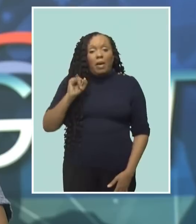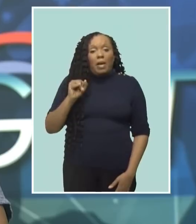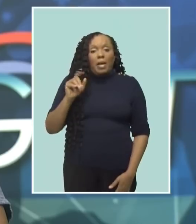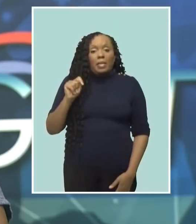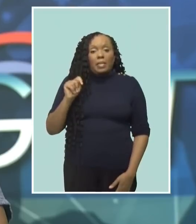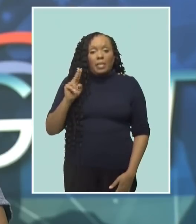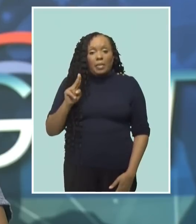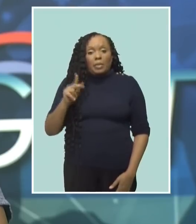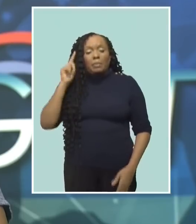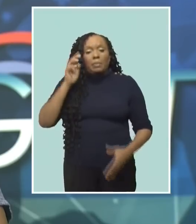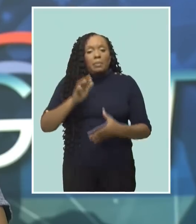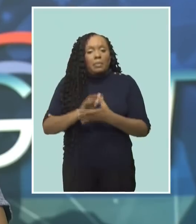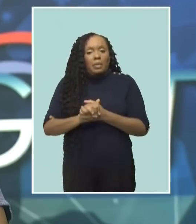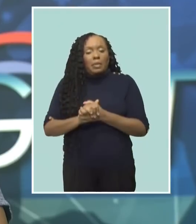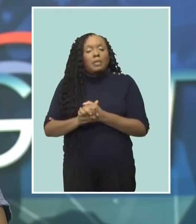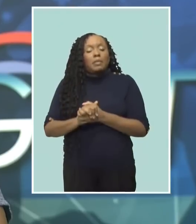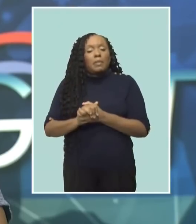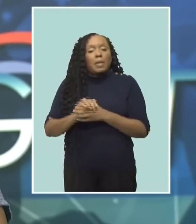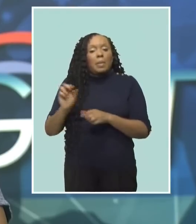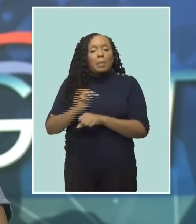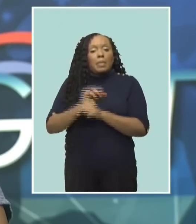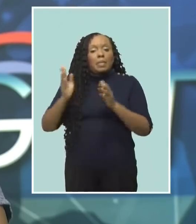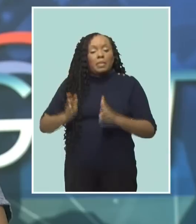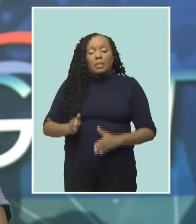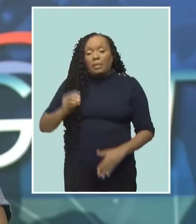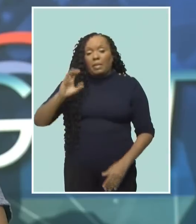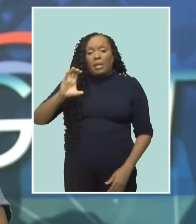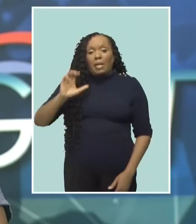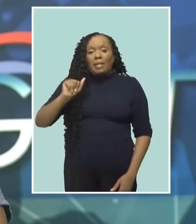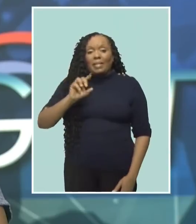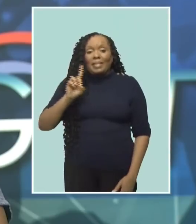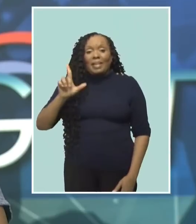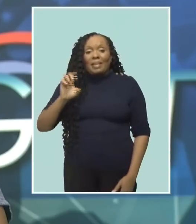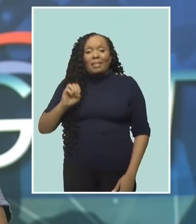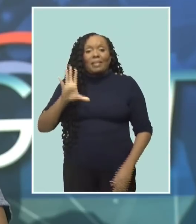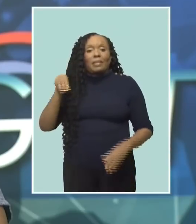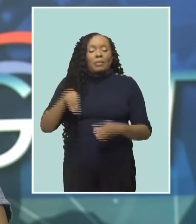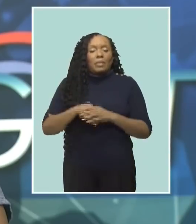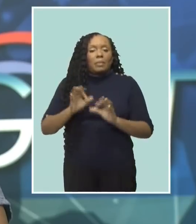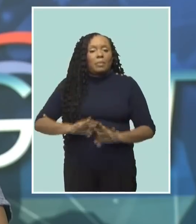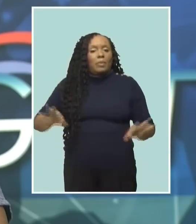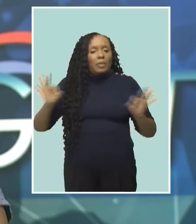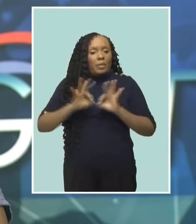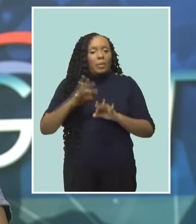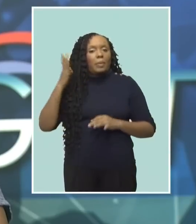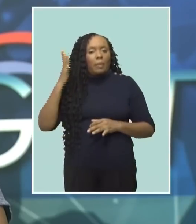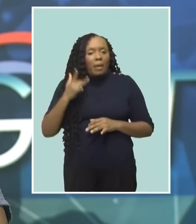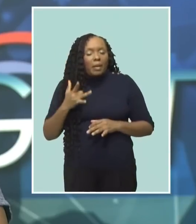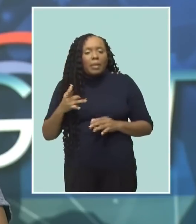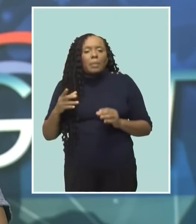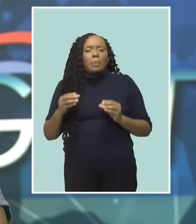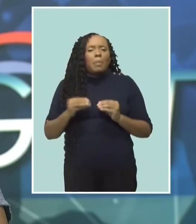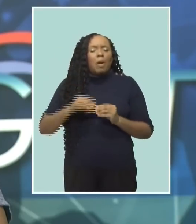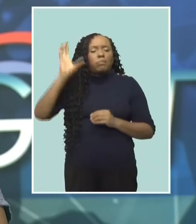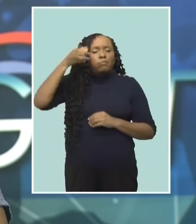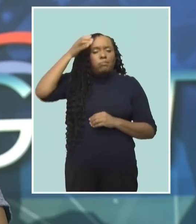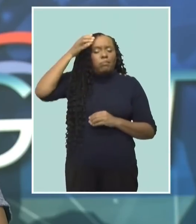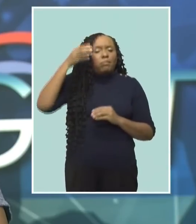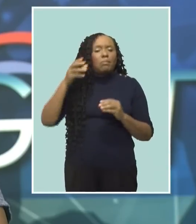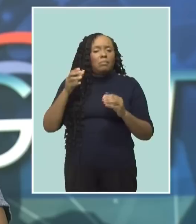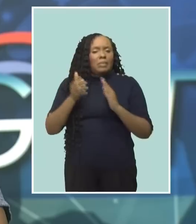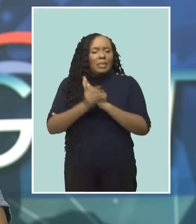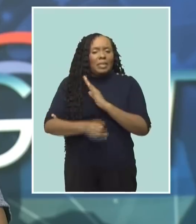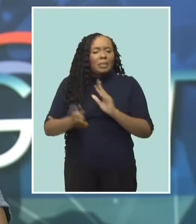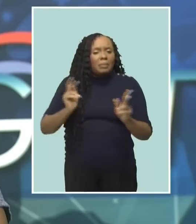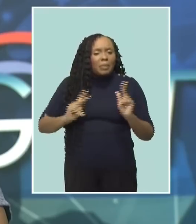believes Minister Cadell's inclusion is important because it adds more expertise and the perspective of small island developing states